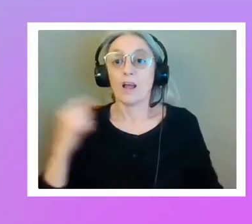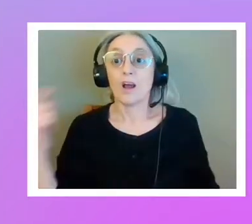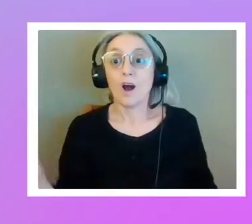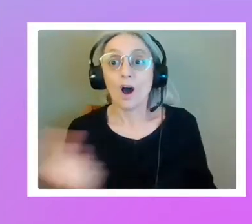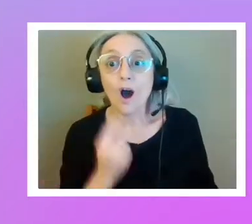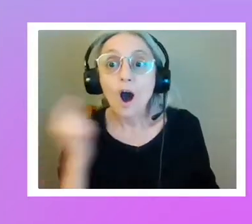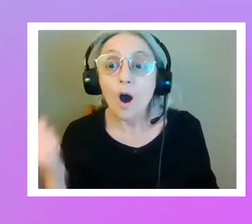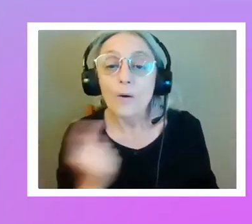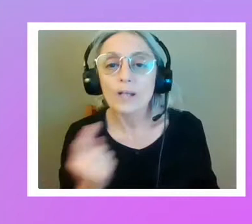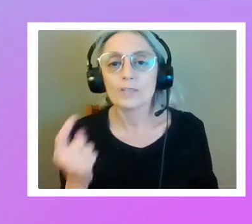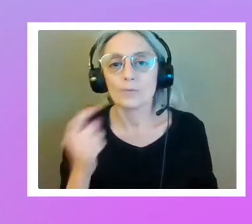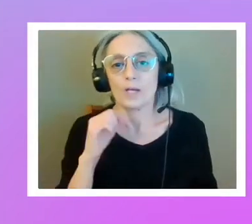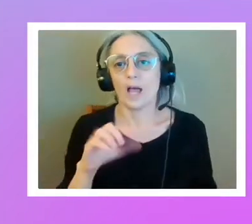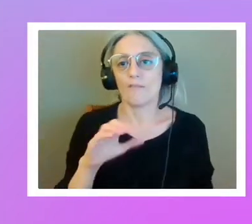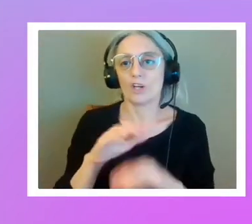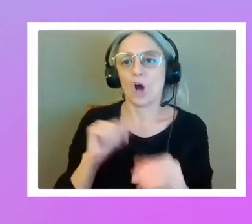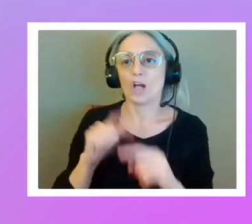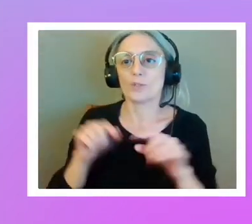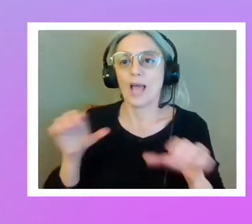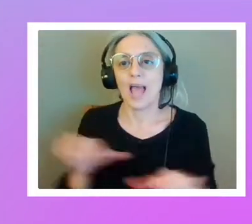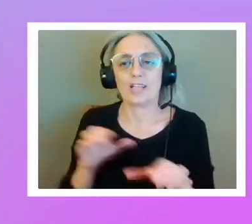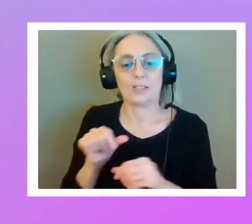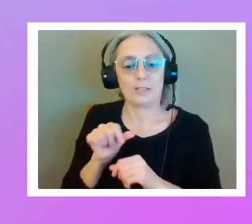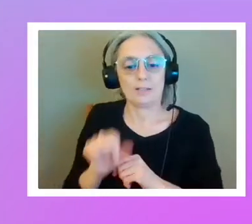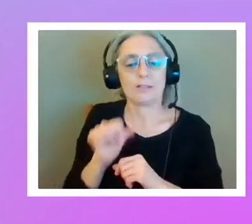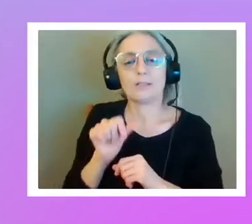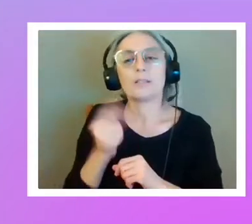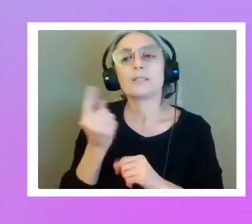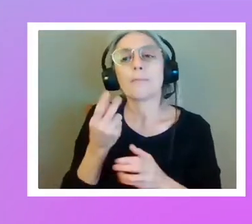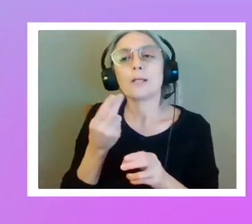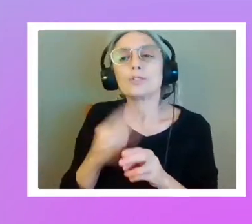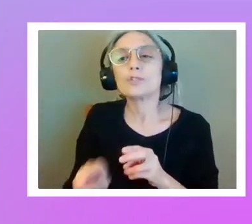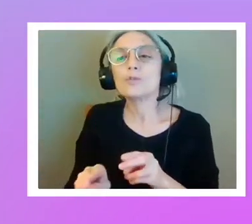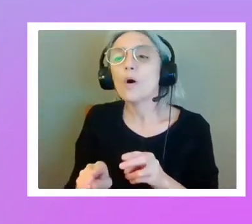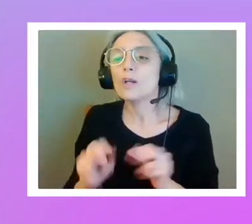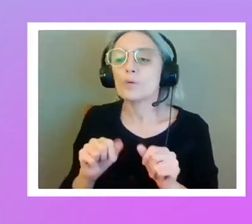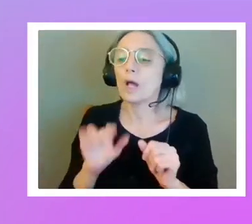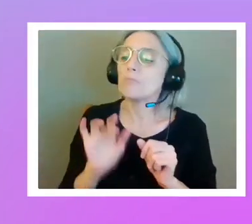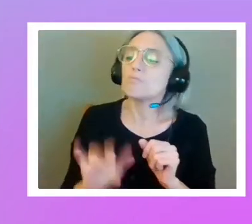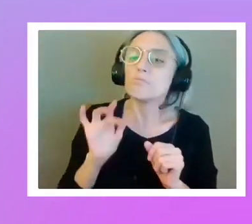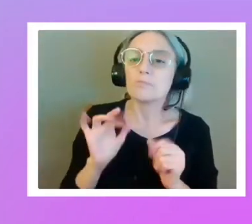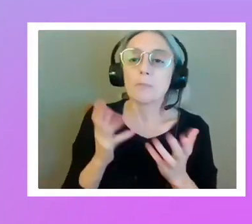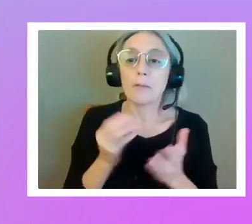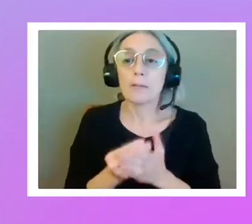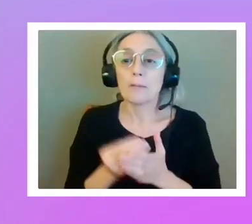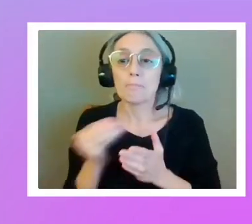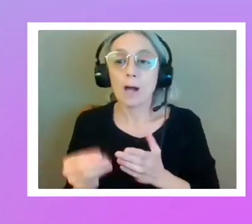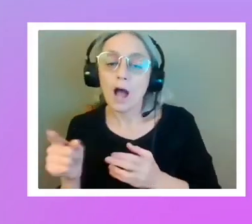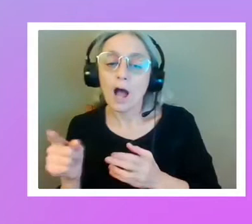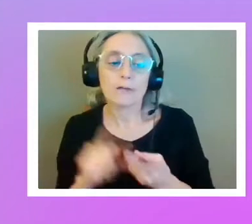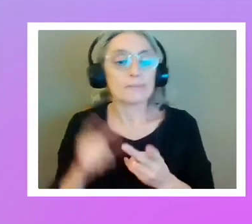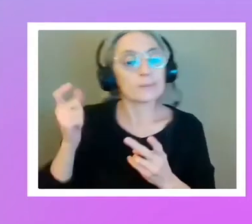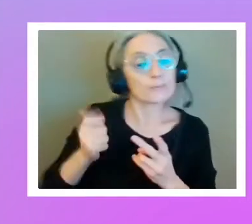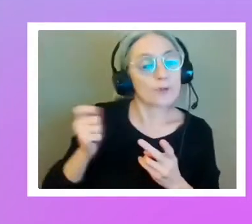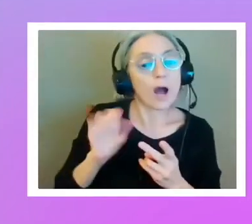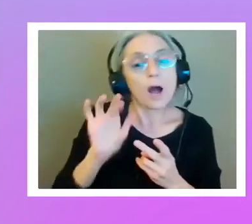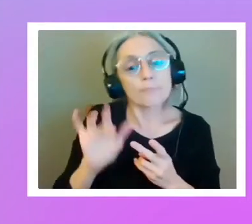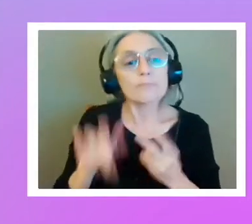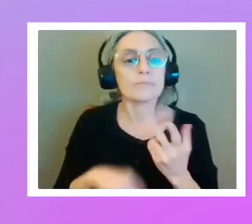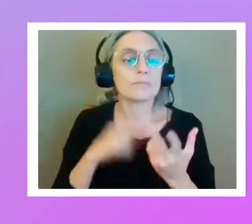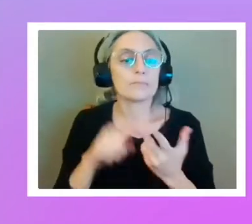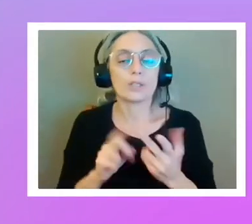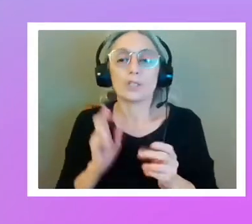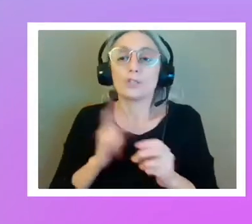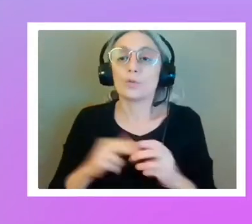that call to action button, a short, simple, actionable item. Maybe they want you to purchase here. Maybe they want you to subscribe. Maybe they want you to join an